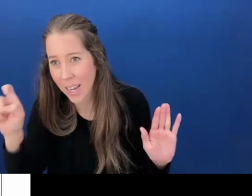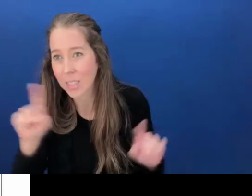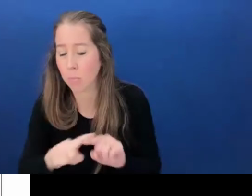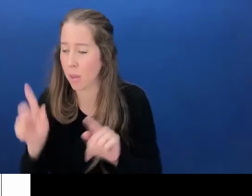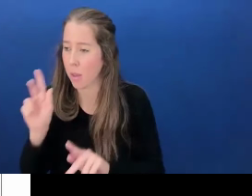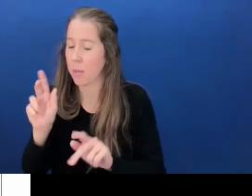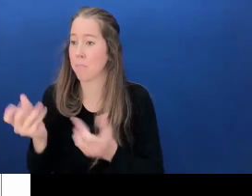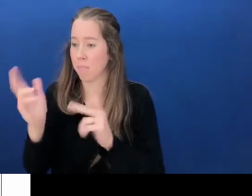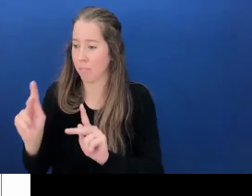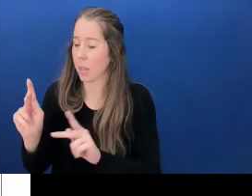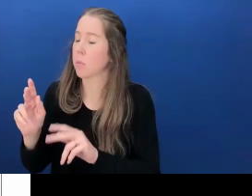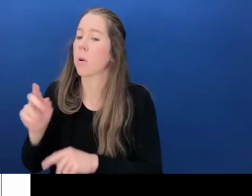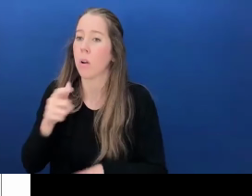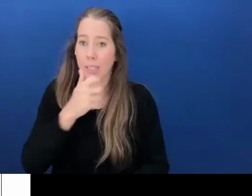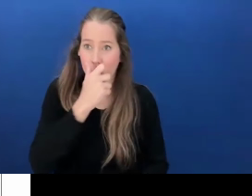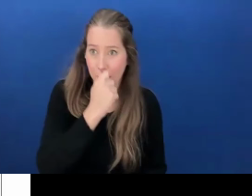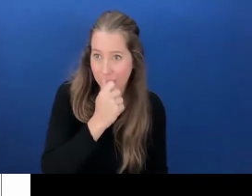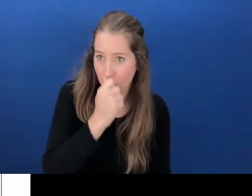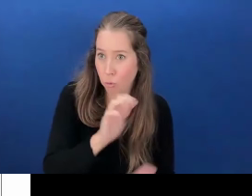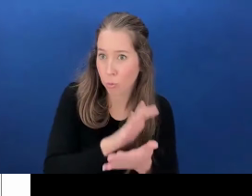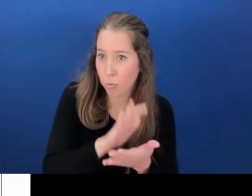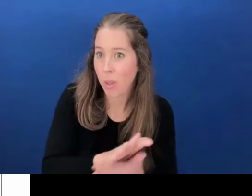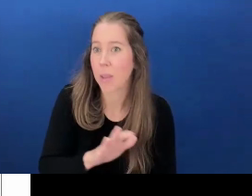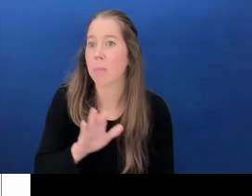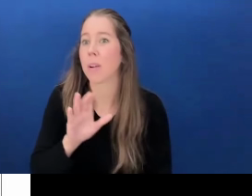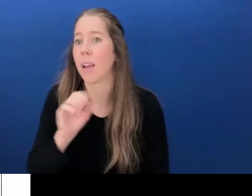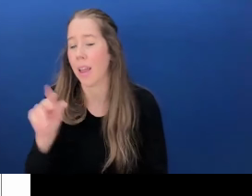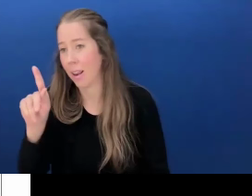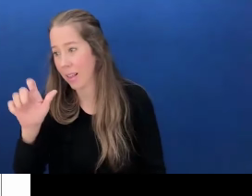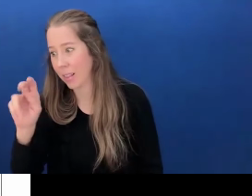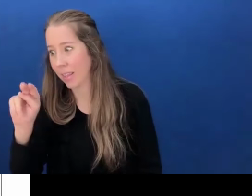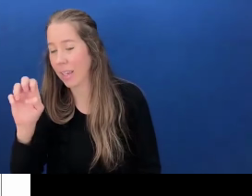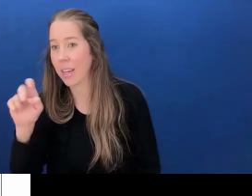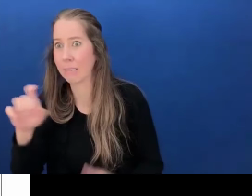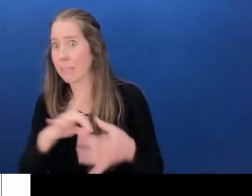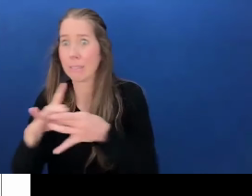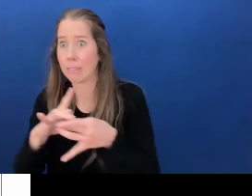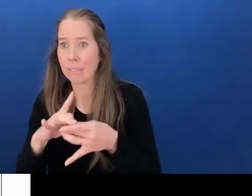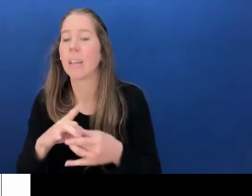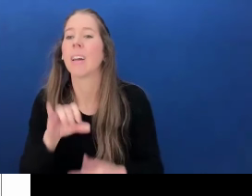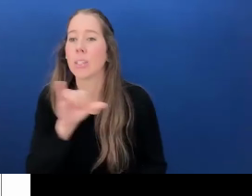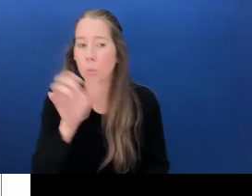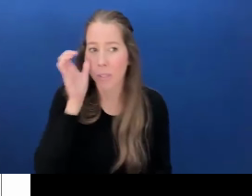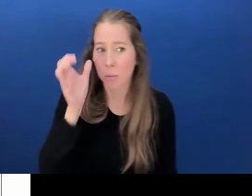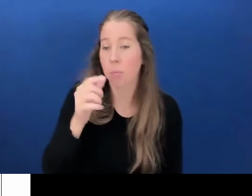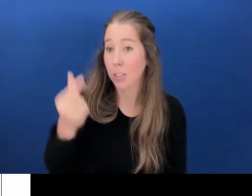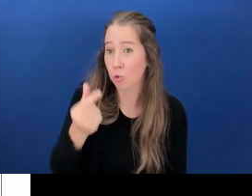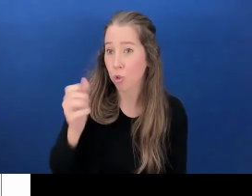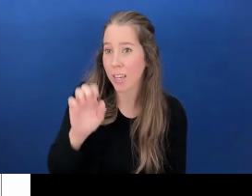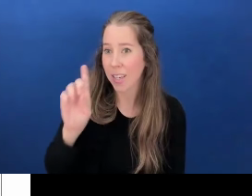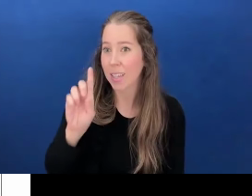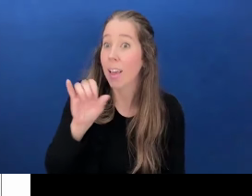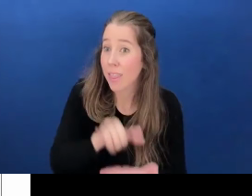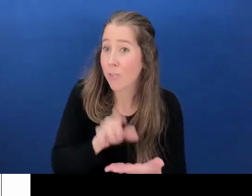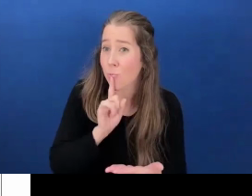long that this is Kleenex, no matter what brand it is, it's still Kleenex. And that's kind of what happened with GED. That GED is one brand